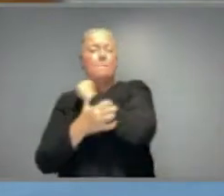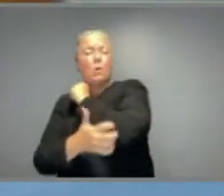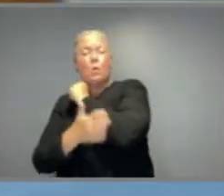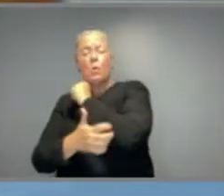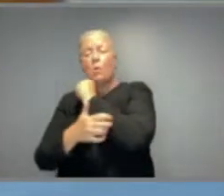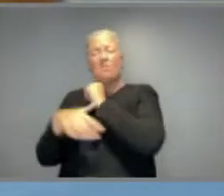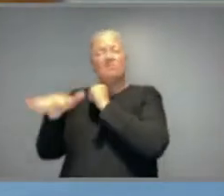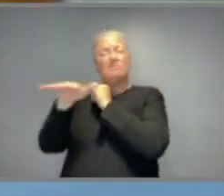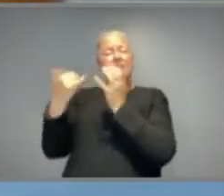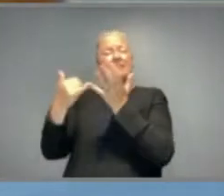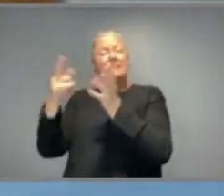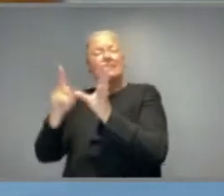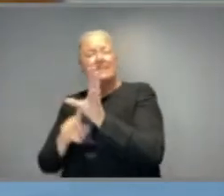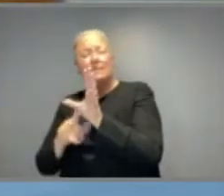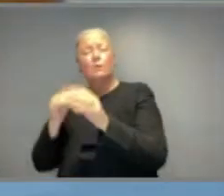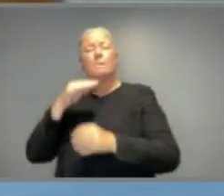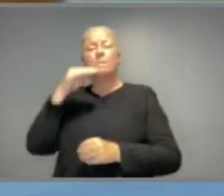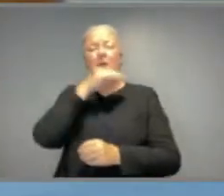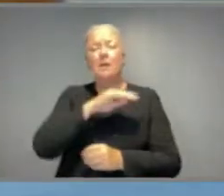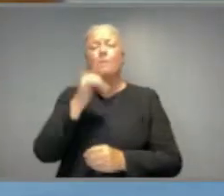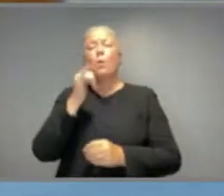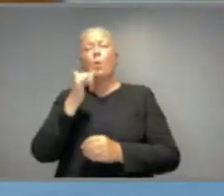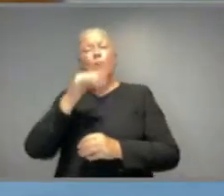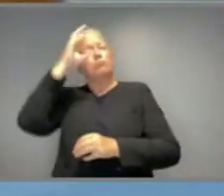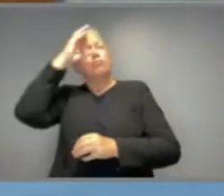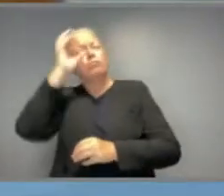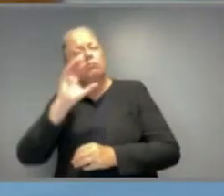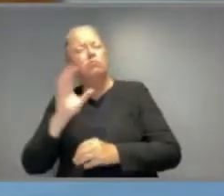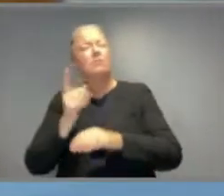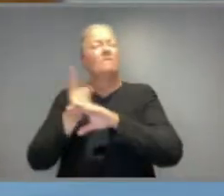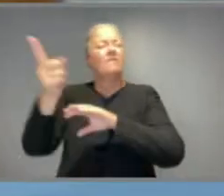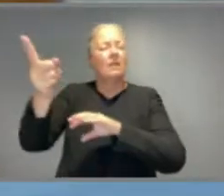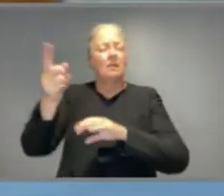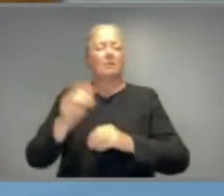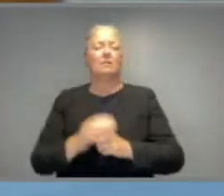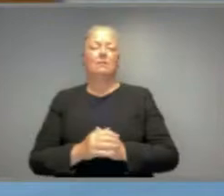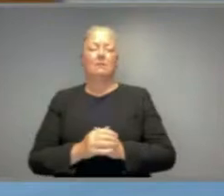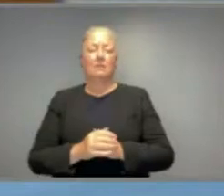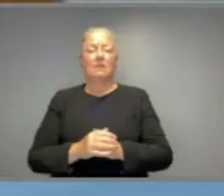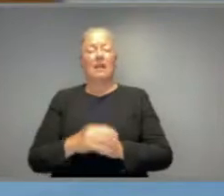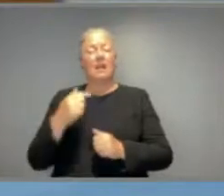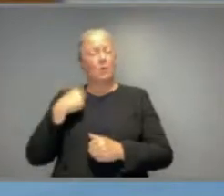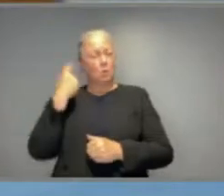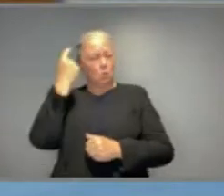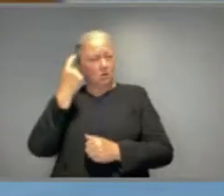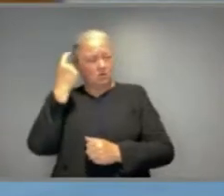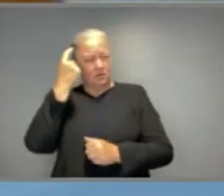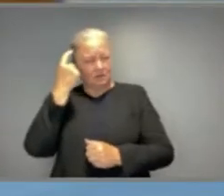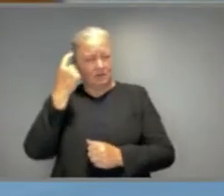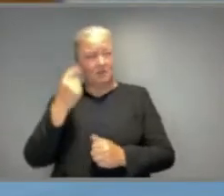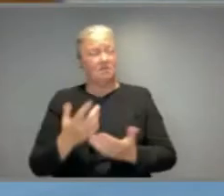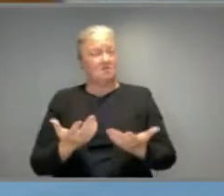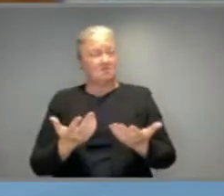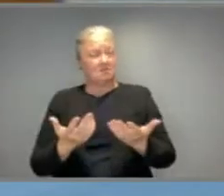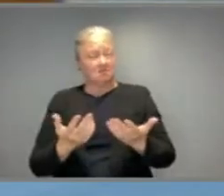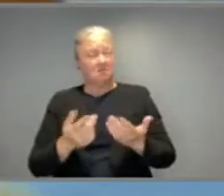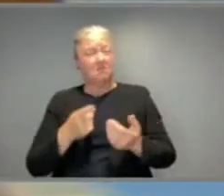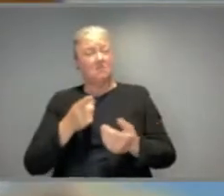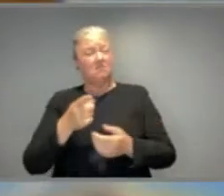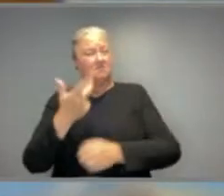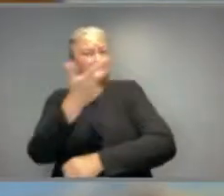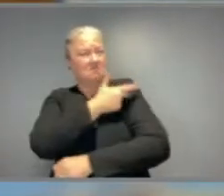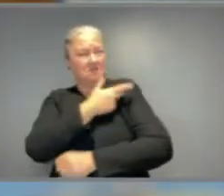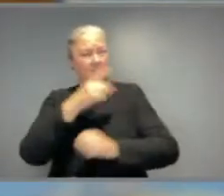in remote parts of the country. To General Frewen, how important is it to make sure we have even vaccination coverage? And maybe to